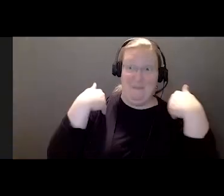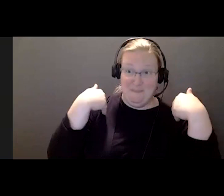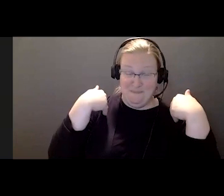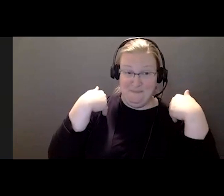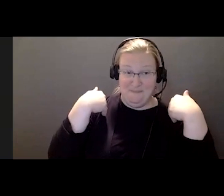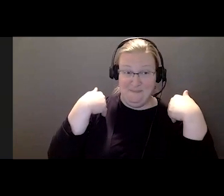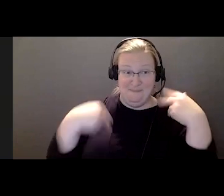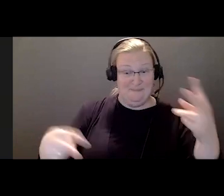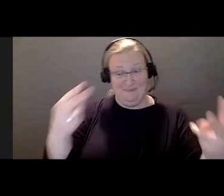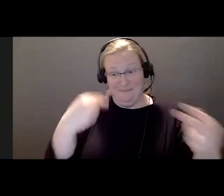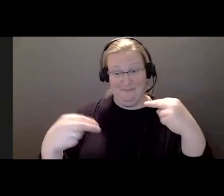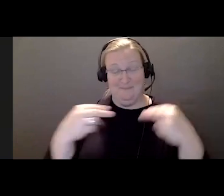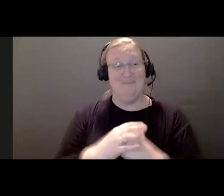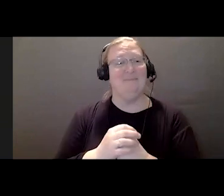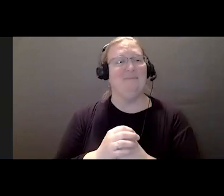Next,